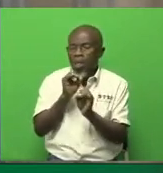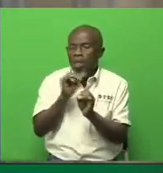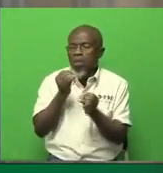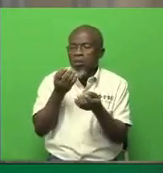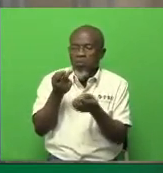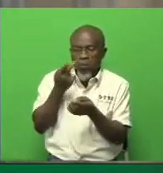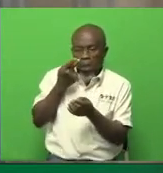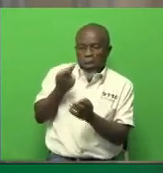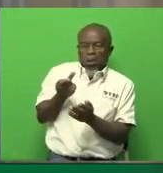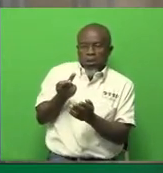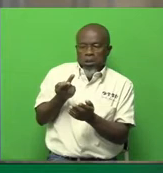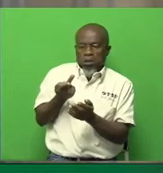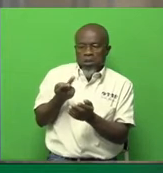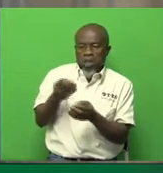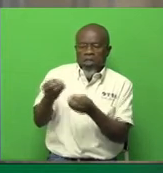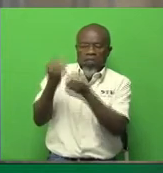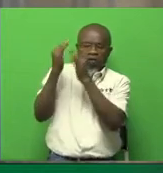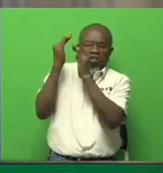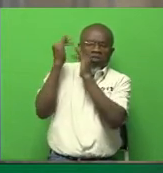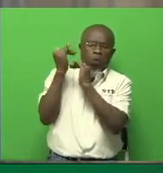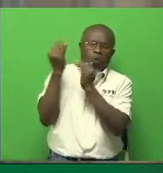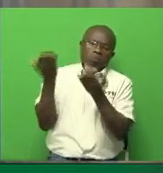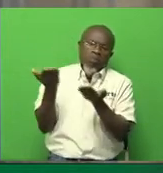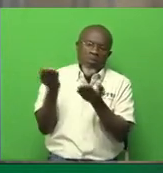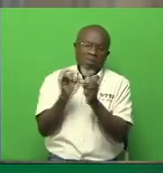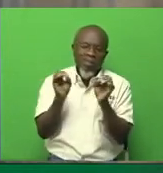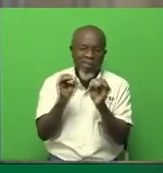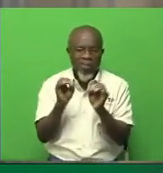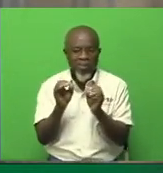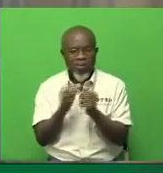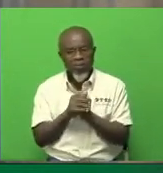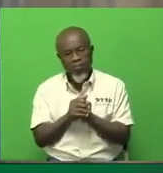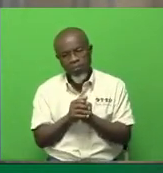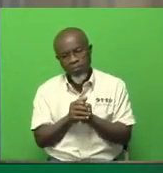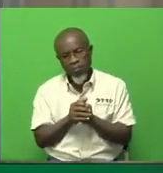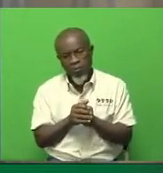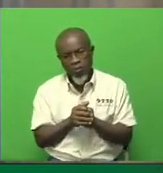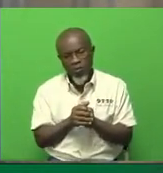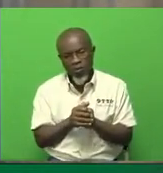programs or policies to deal with a spiral and crime